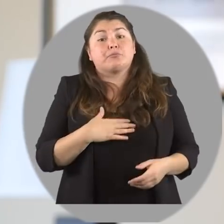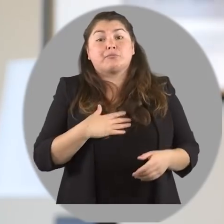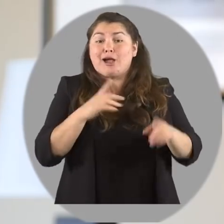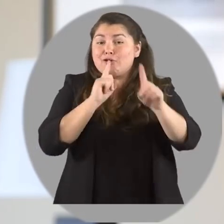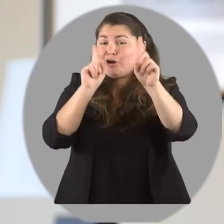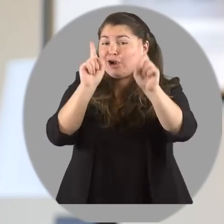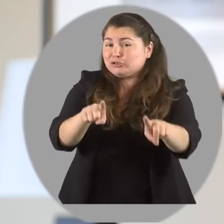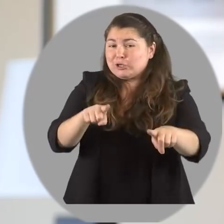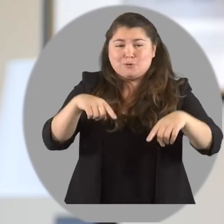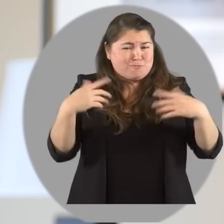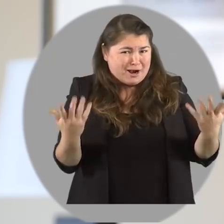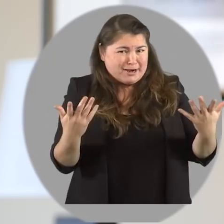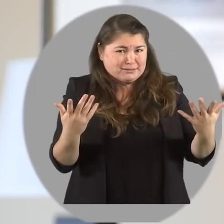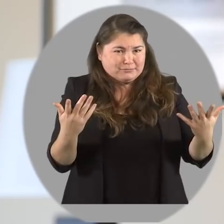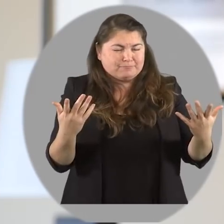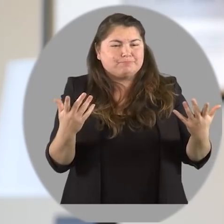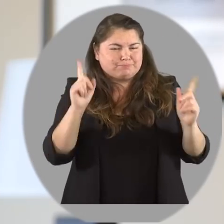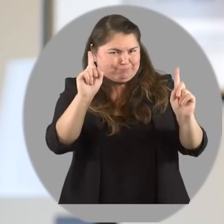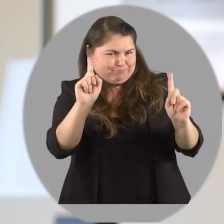always,